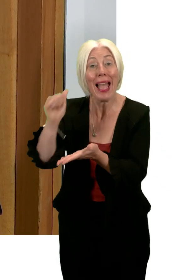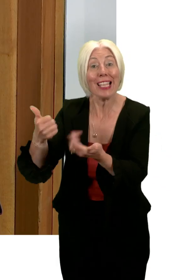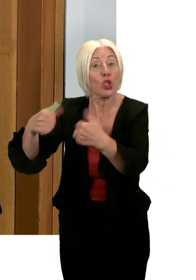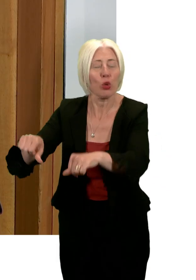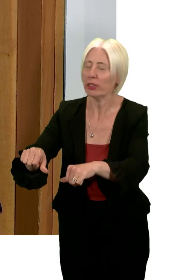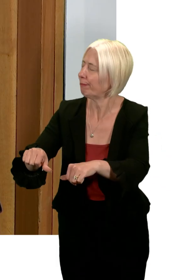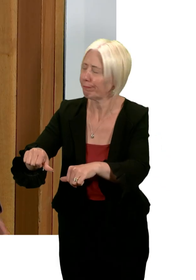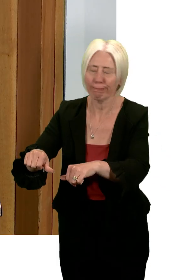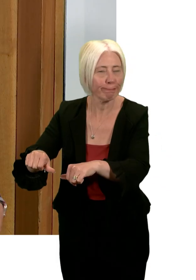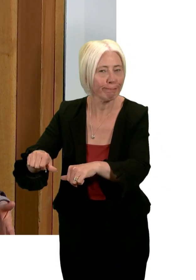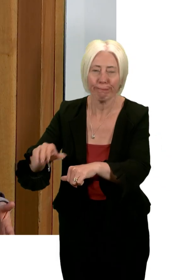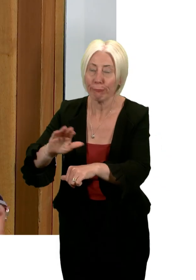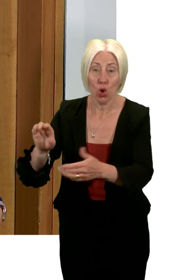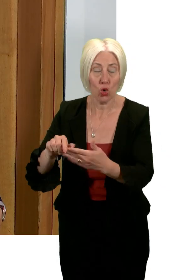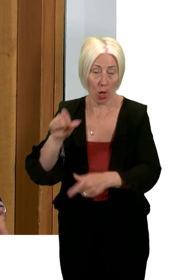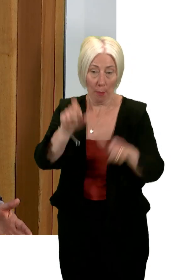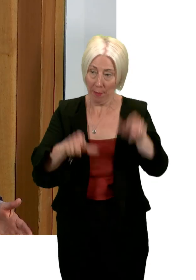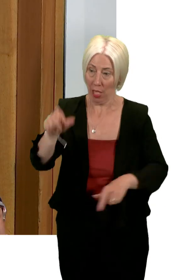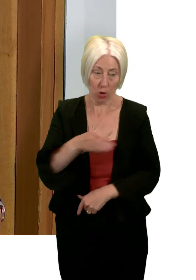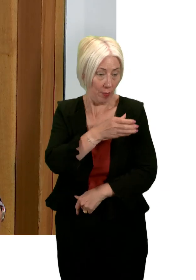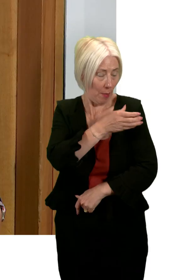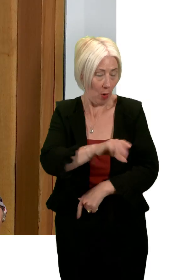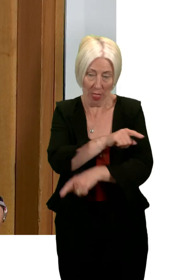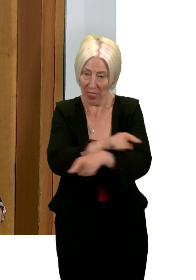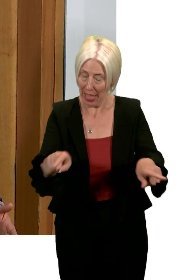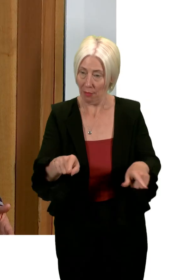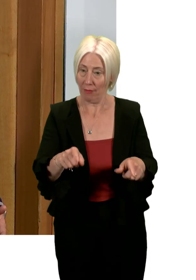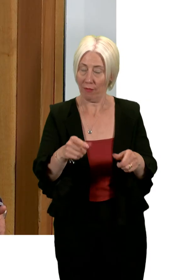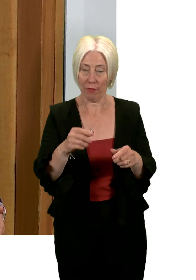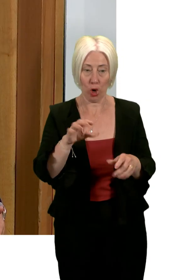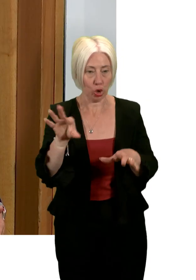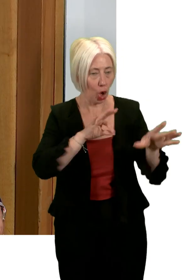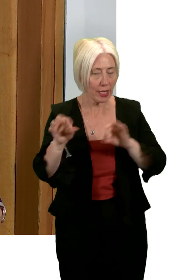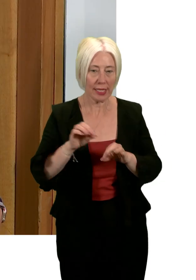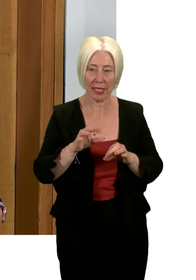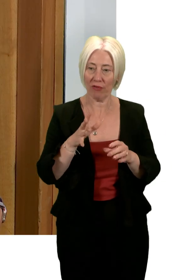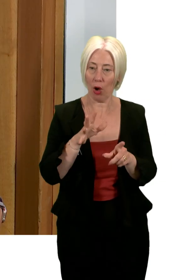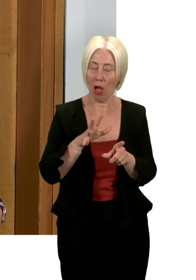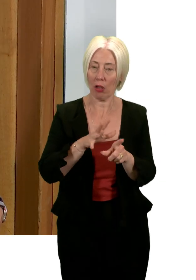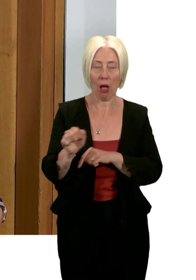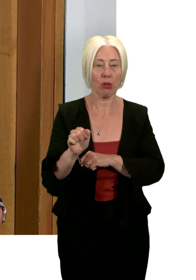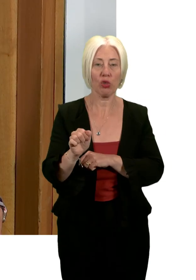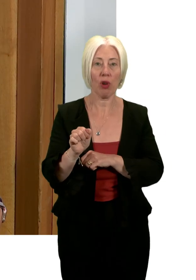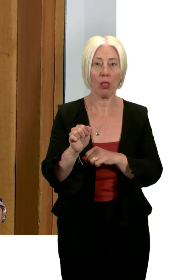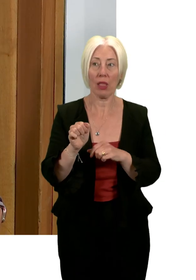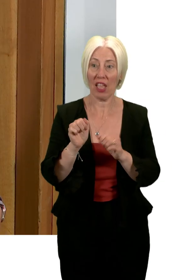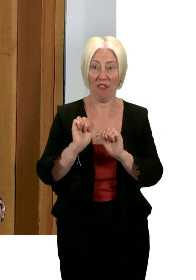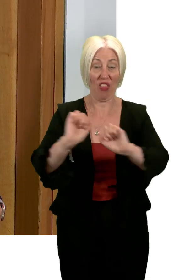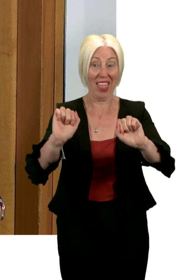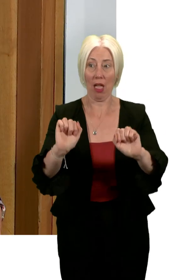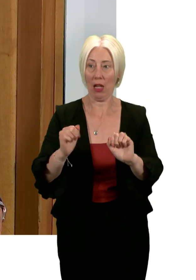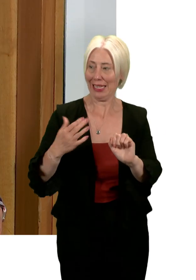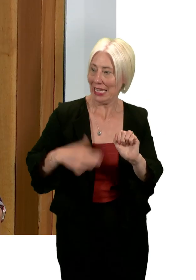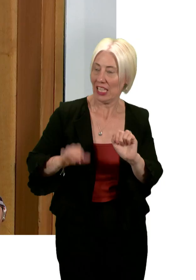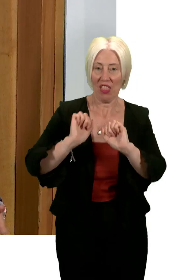empowering people to make choices that are culturally acceptable for their food choices and their needs.